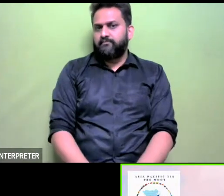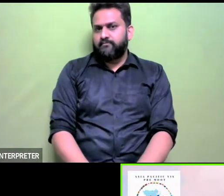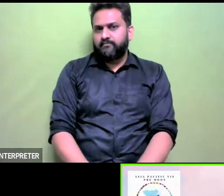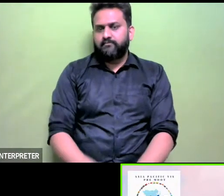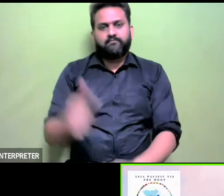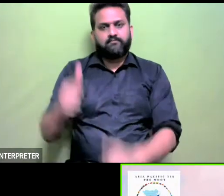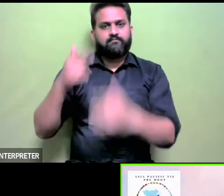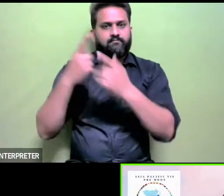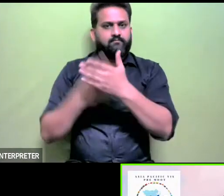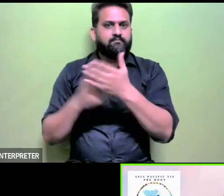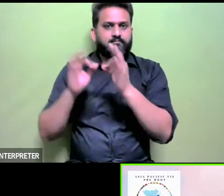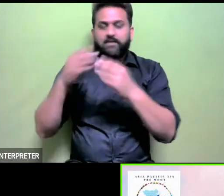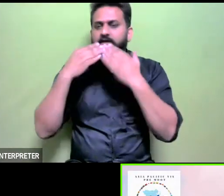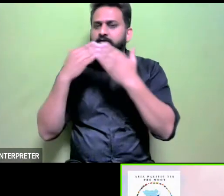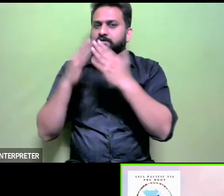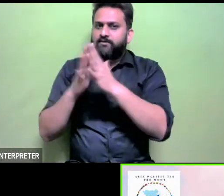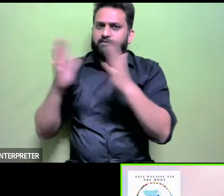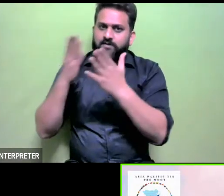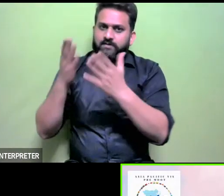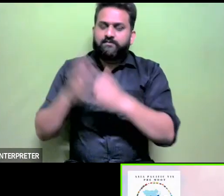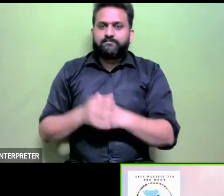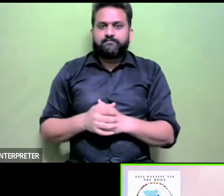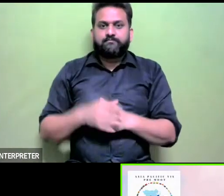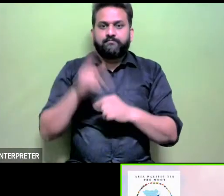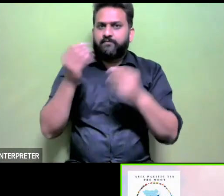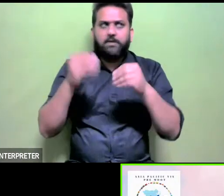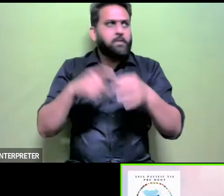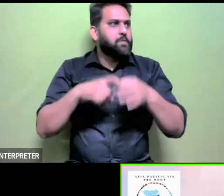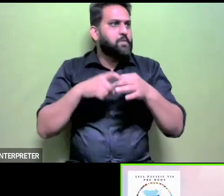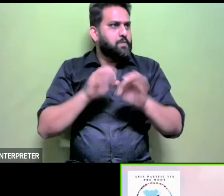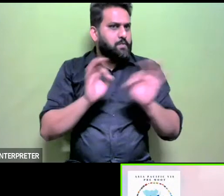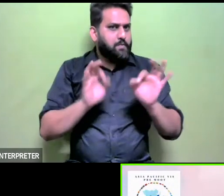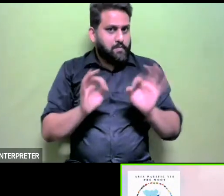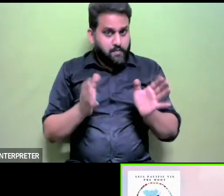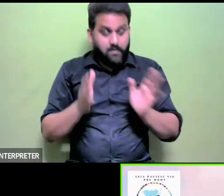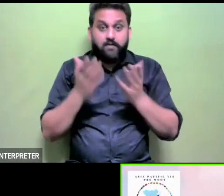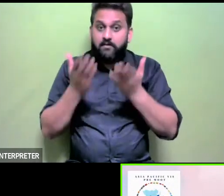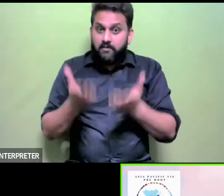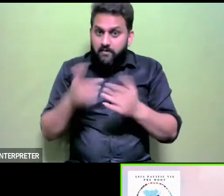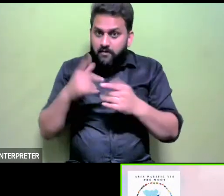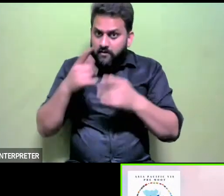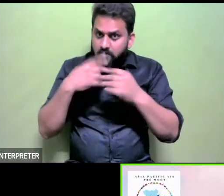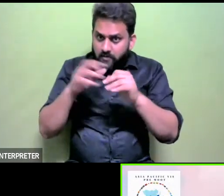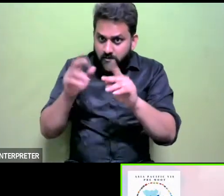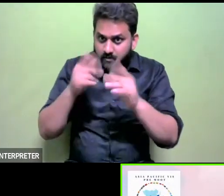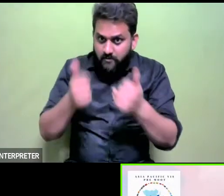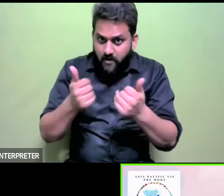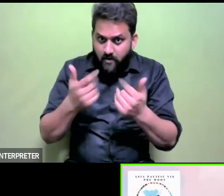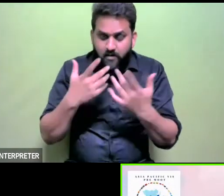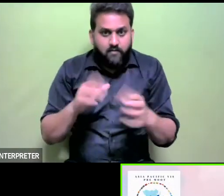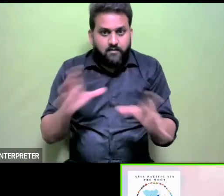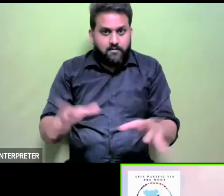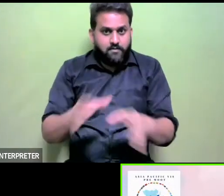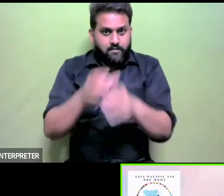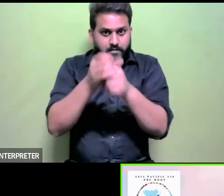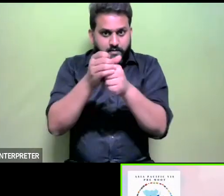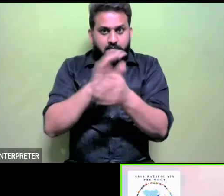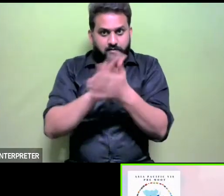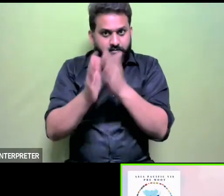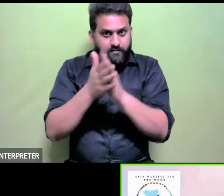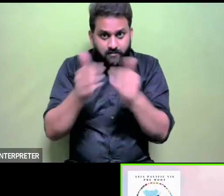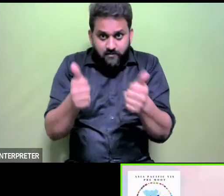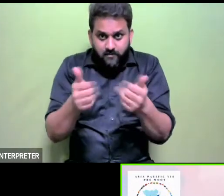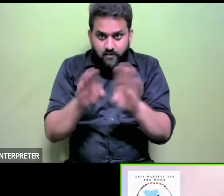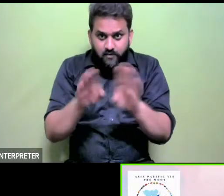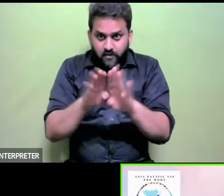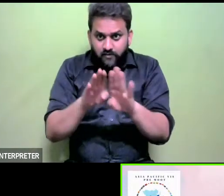Right, sir. Thank you so much. There are no further questions, sir. So with your permission, I would now like to conclude the session.